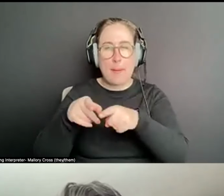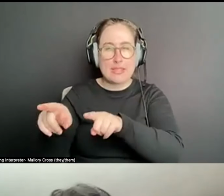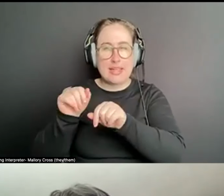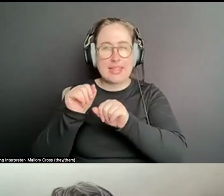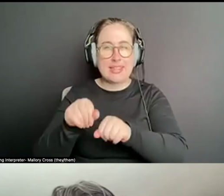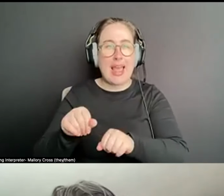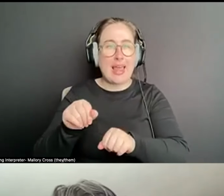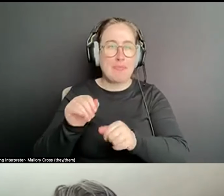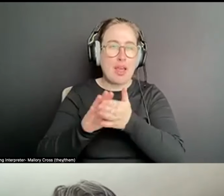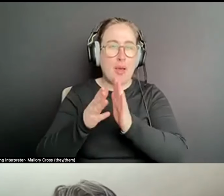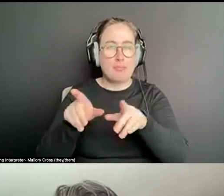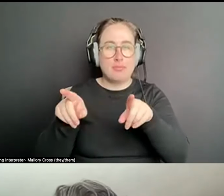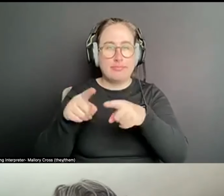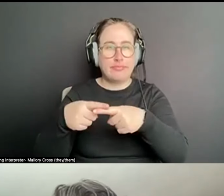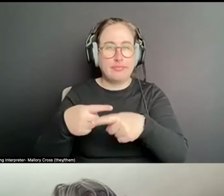come into conflict.